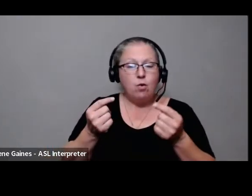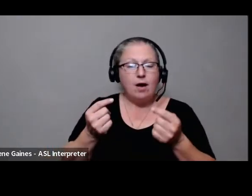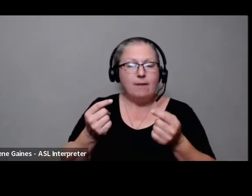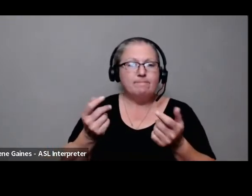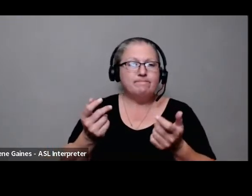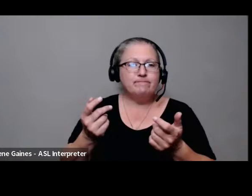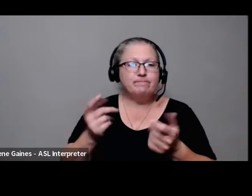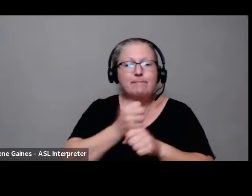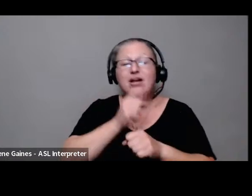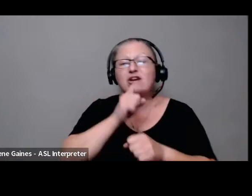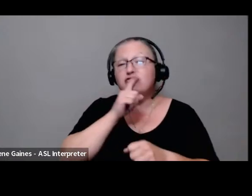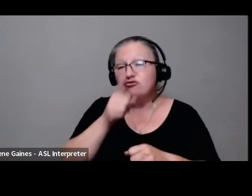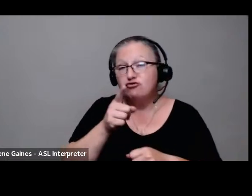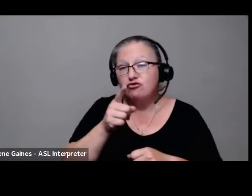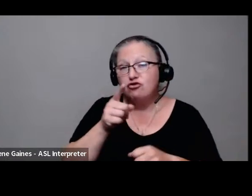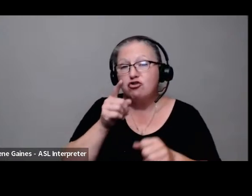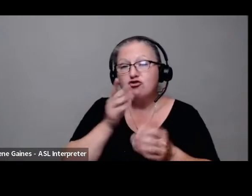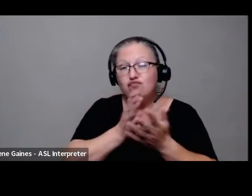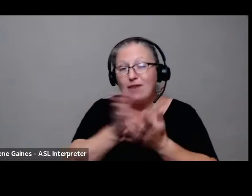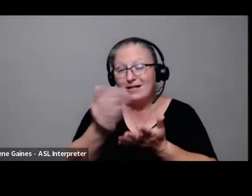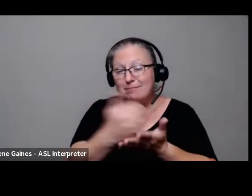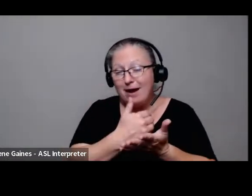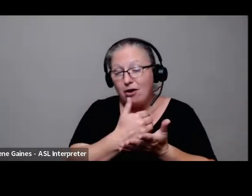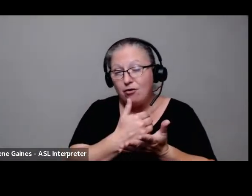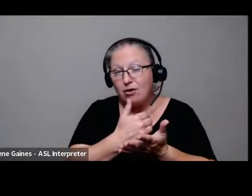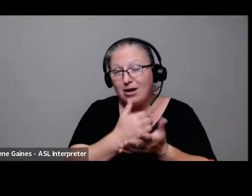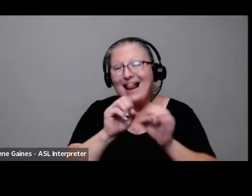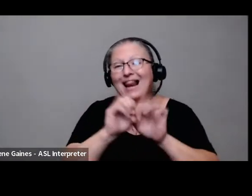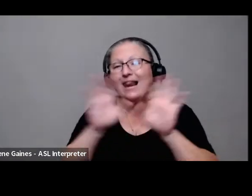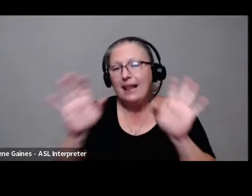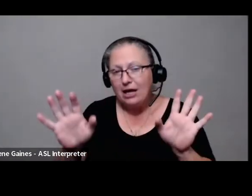around ensuring transparent, clear